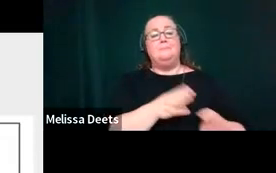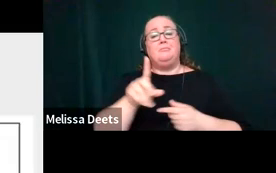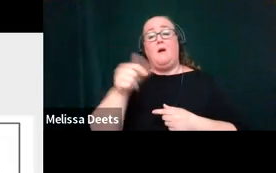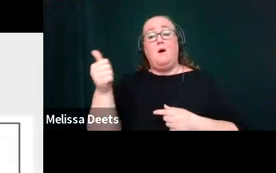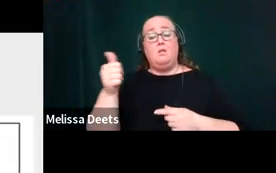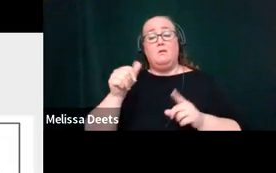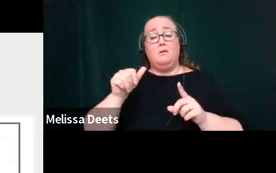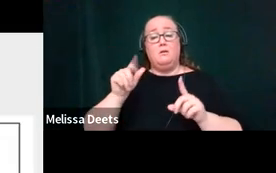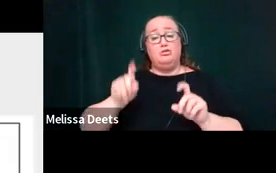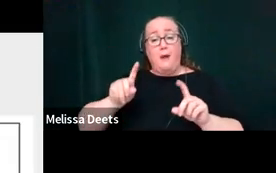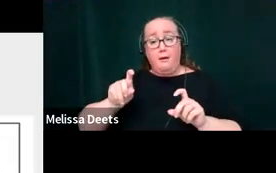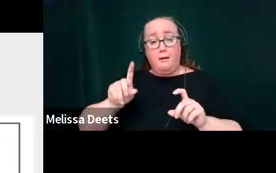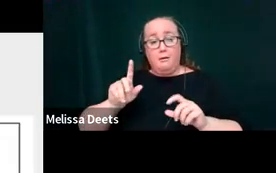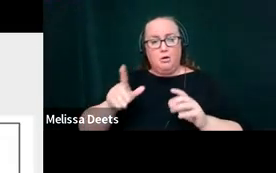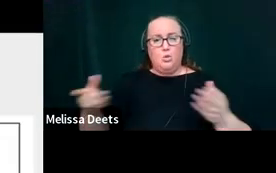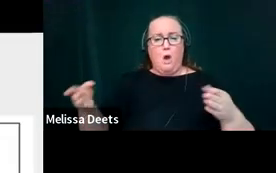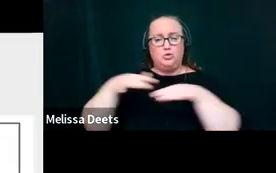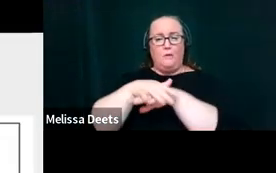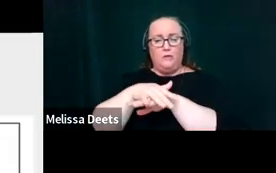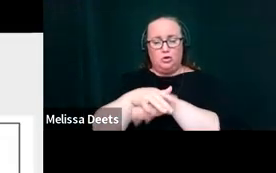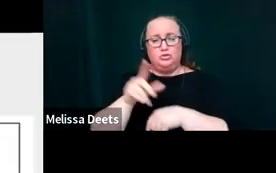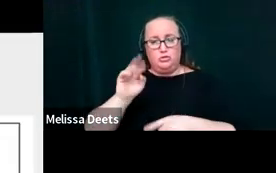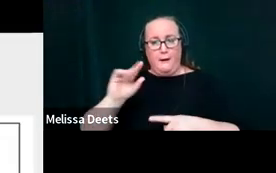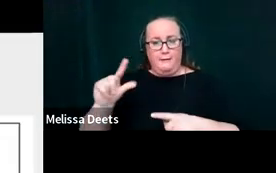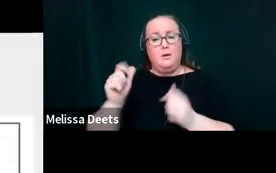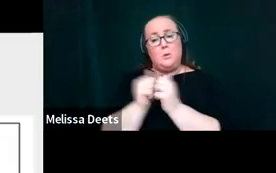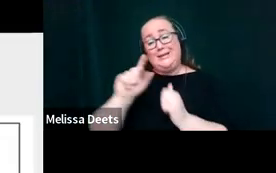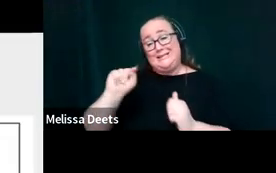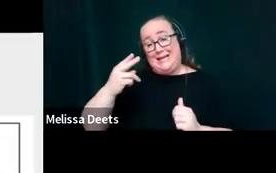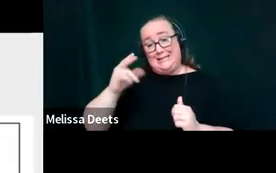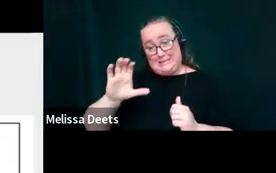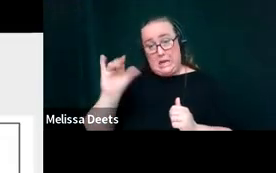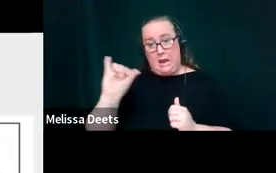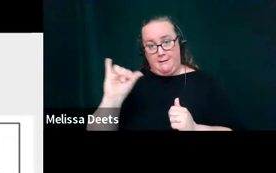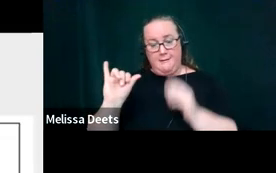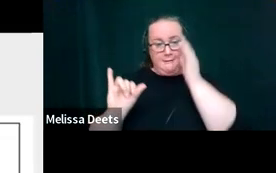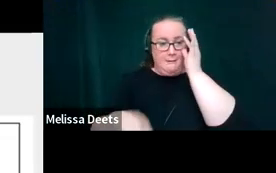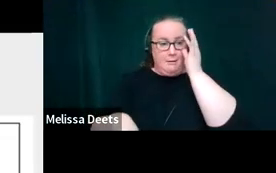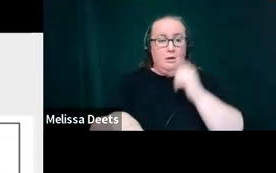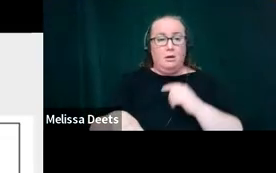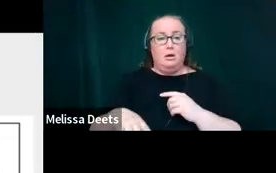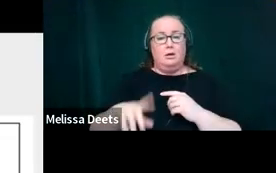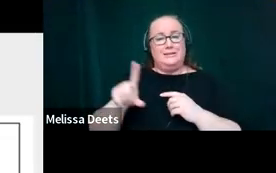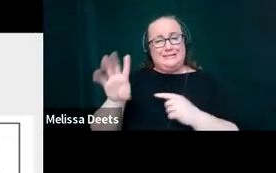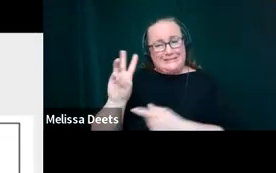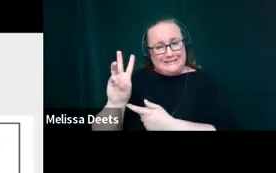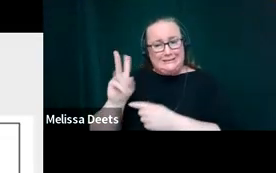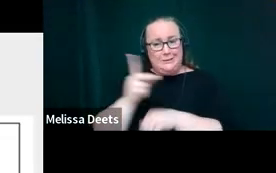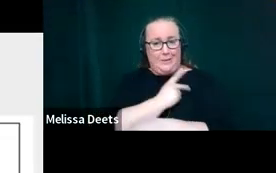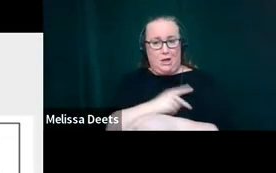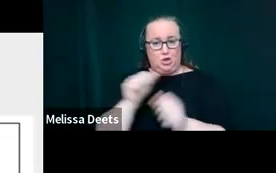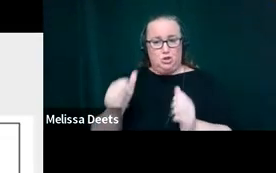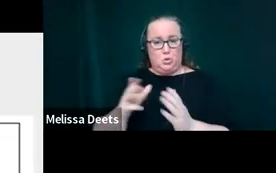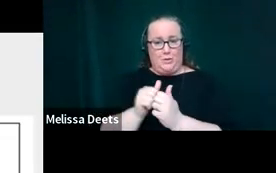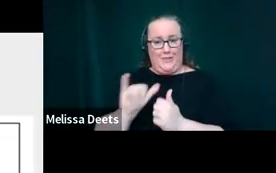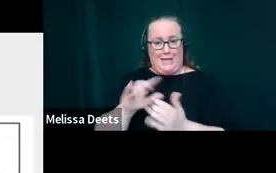crossover trial on THC again, and they had only six patients in the study, and they found